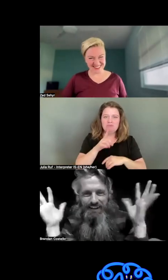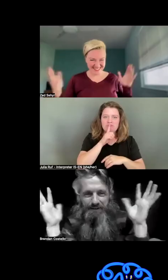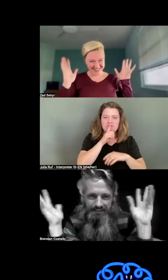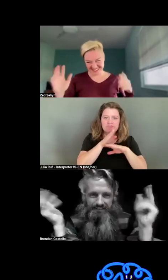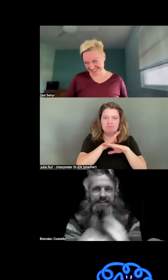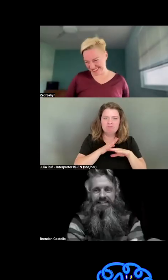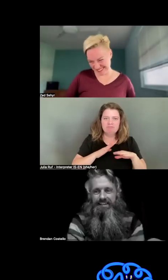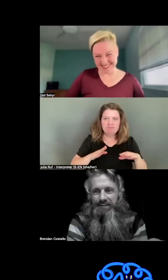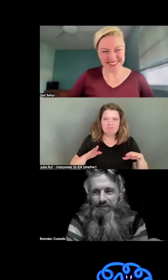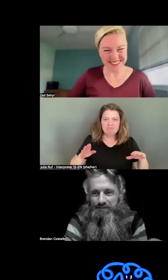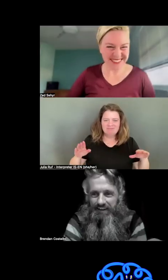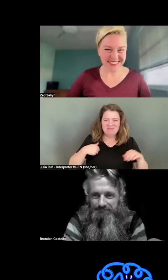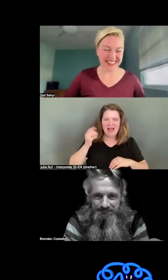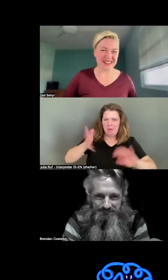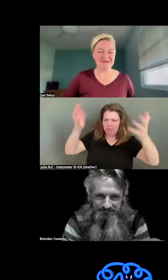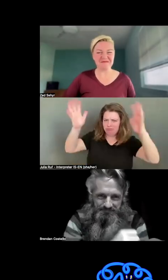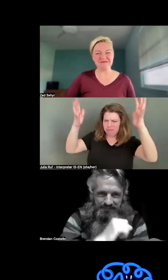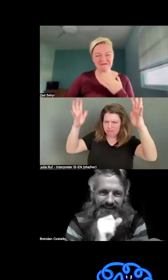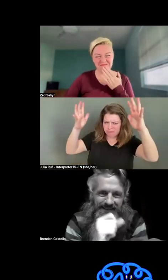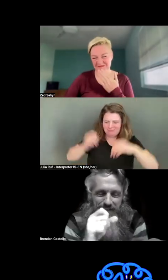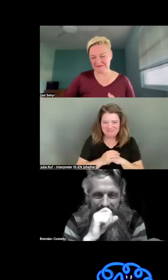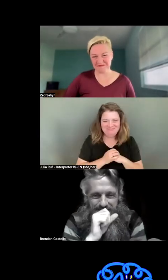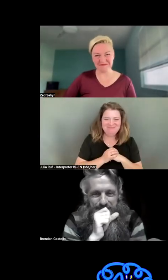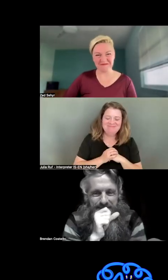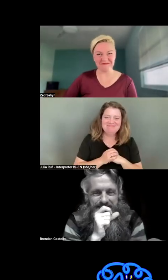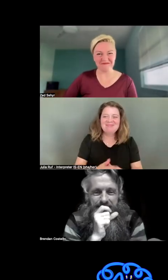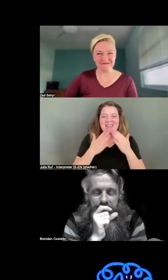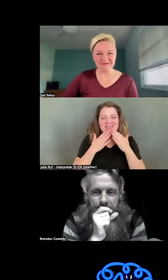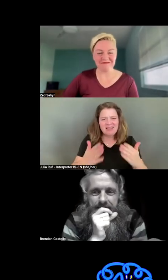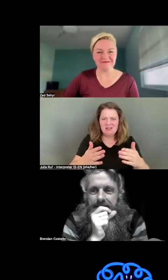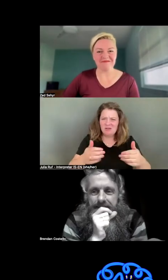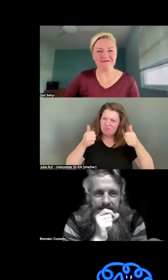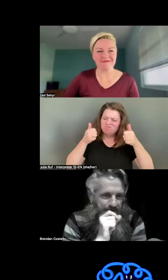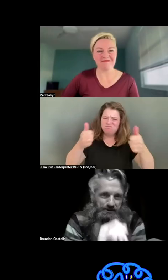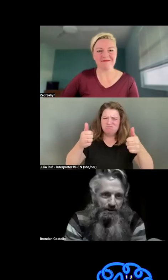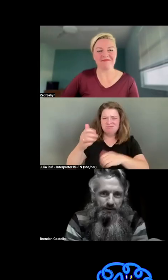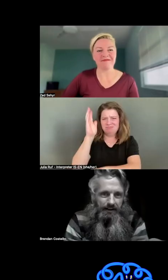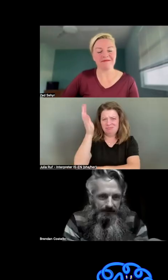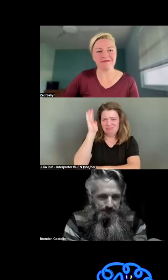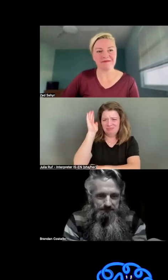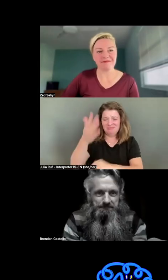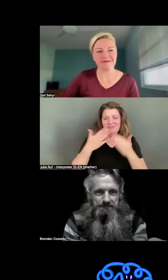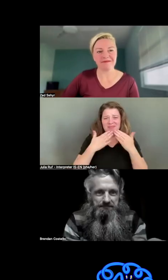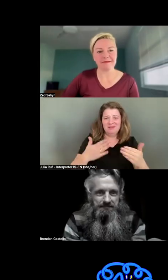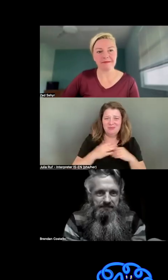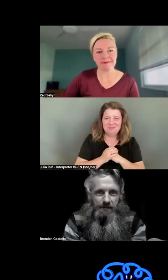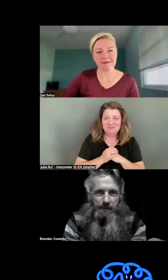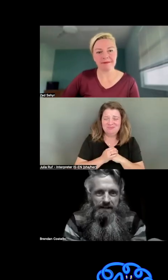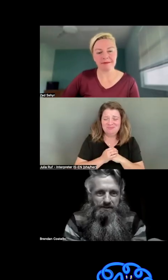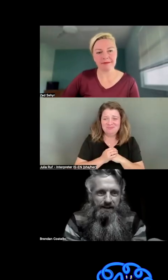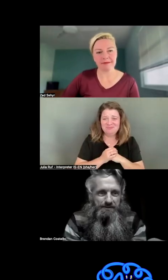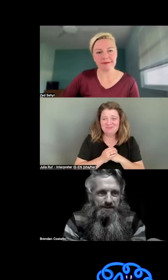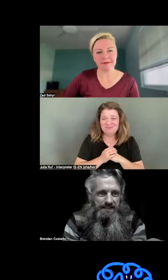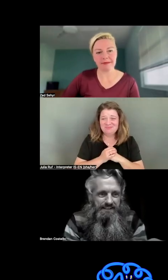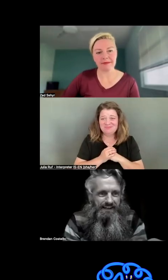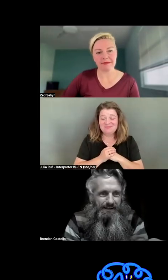be your clapping. Thank you for that that excellent presentation. So we'll pass